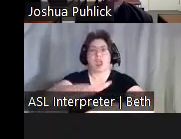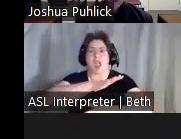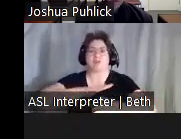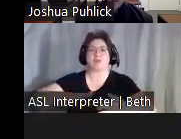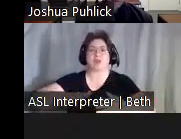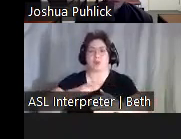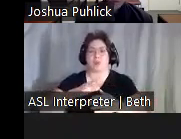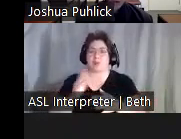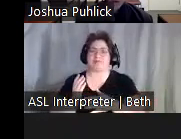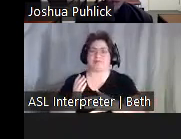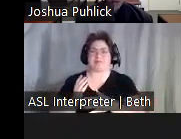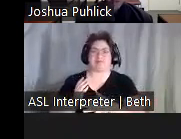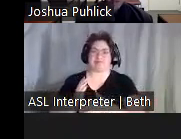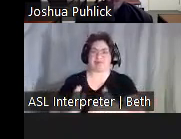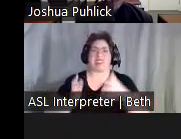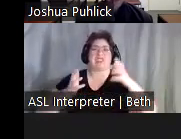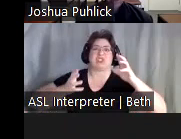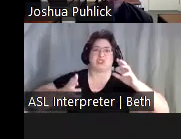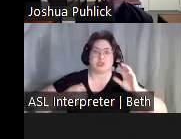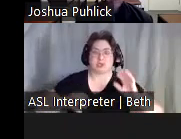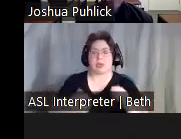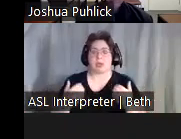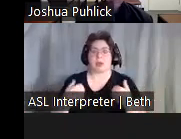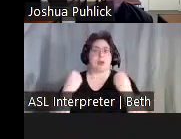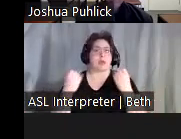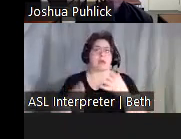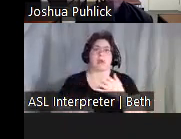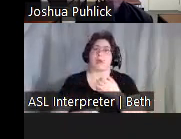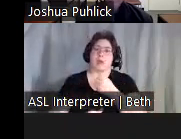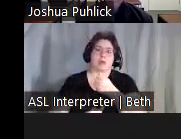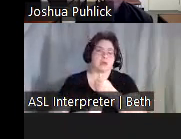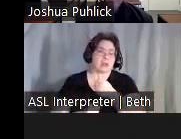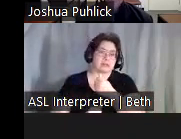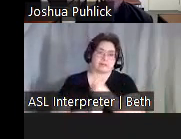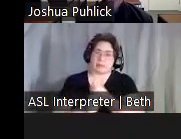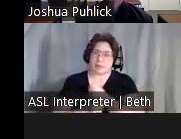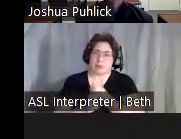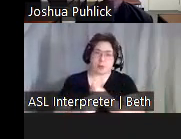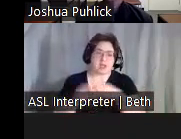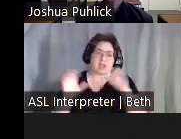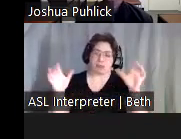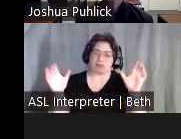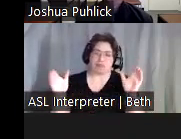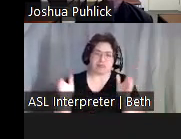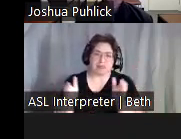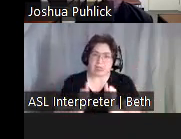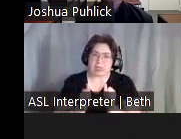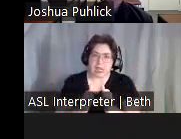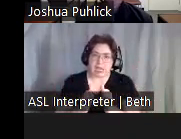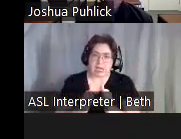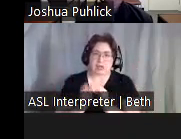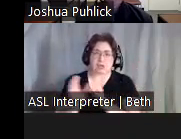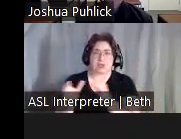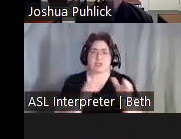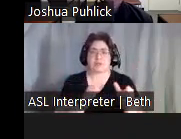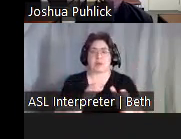of threatened and endangered plant species on the property, which, the feral